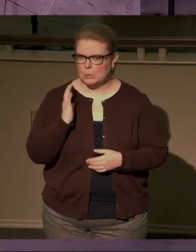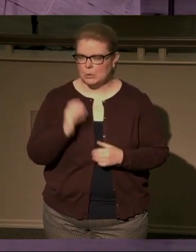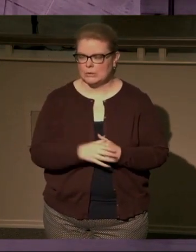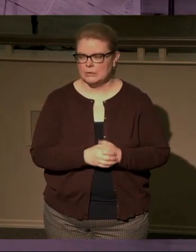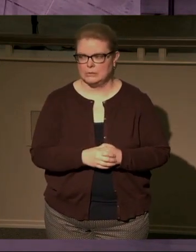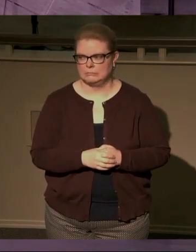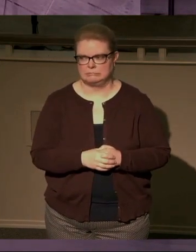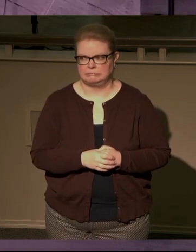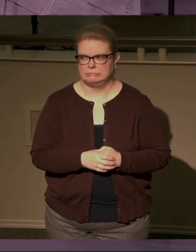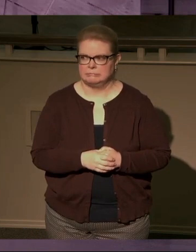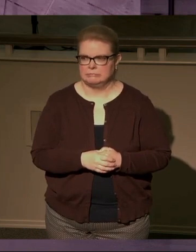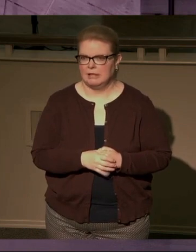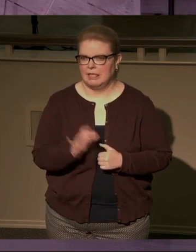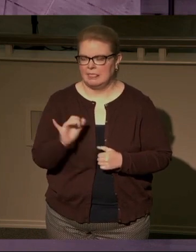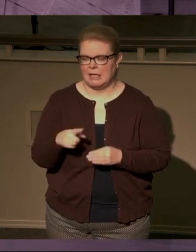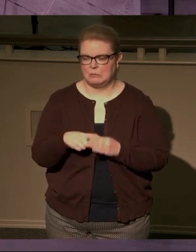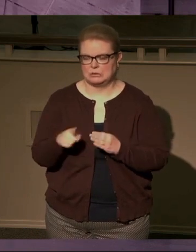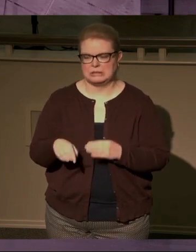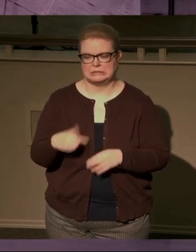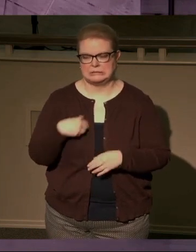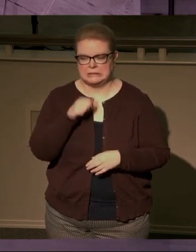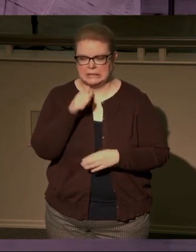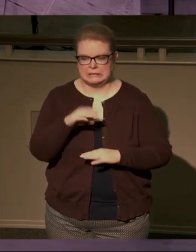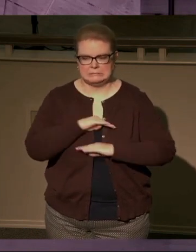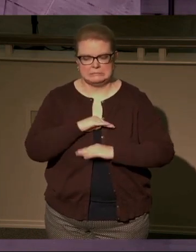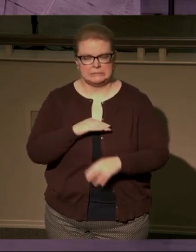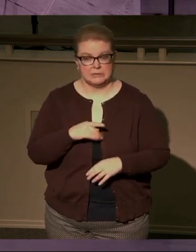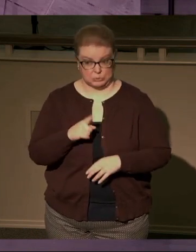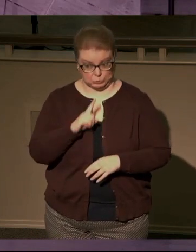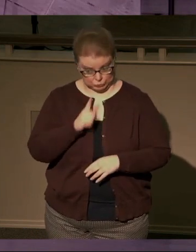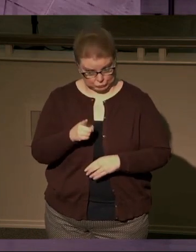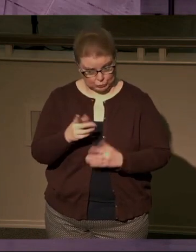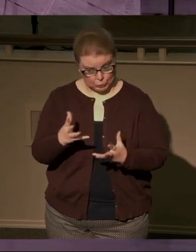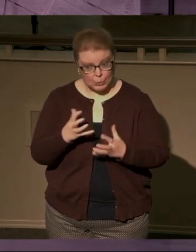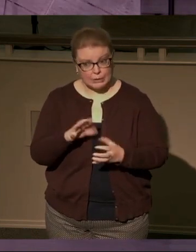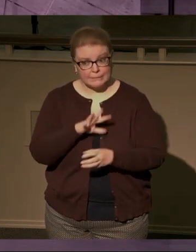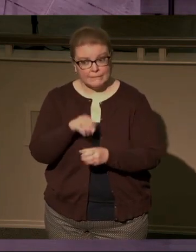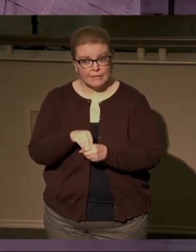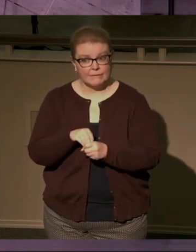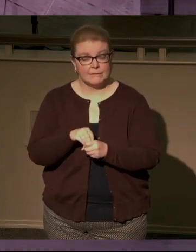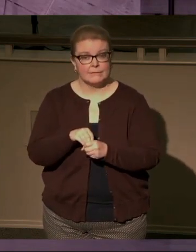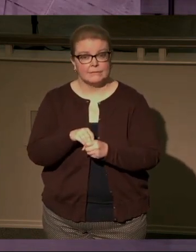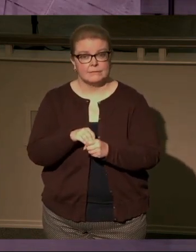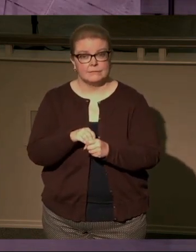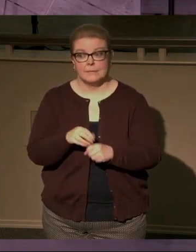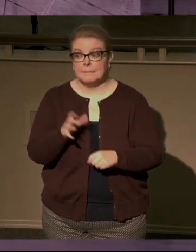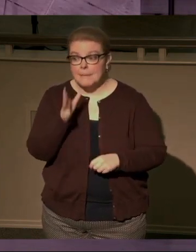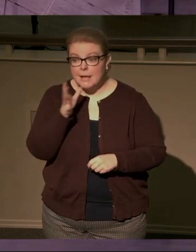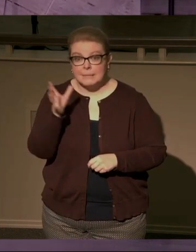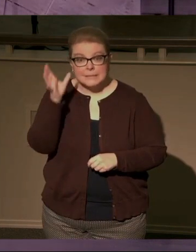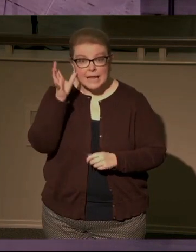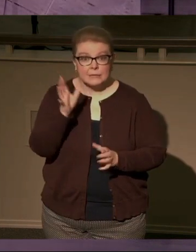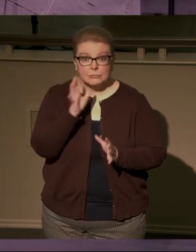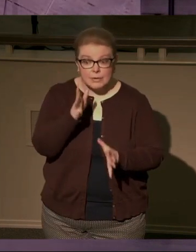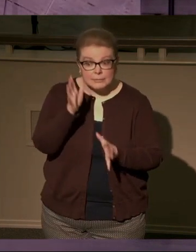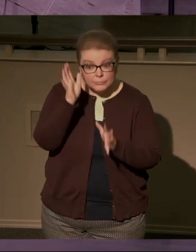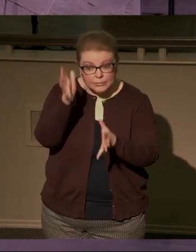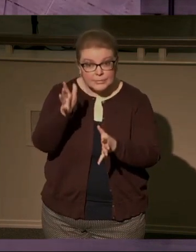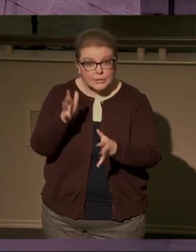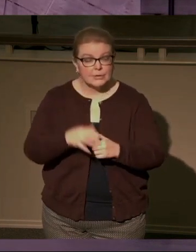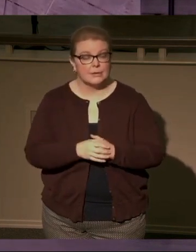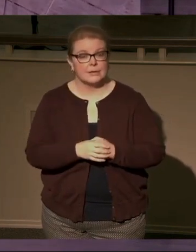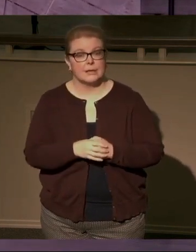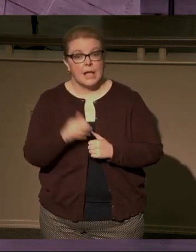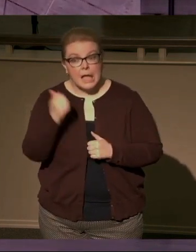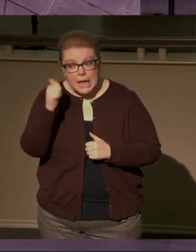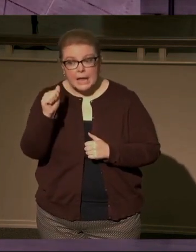and I don't love that result. Are you sure? Are you really sure you want to do that? And you know what you're worried about? Moms, dads, grandmas, grandpas,